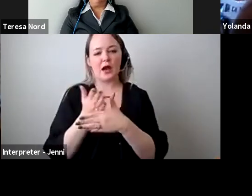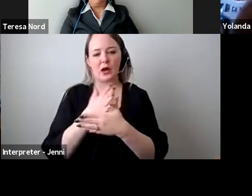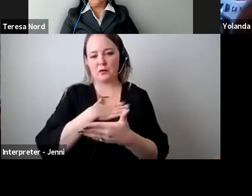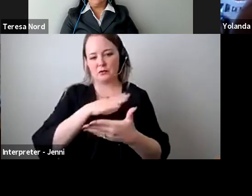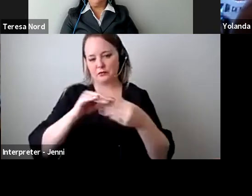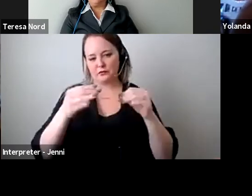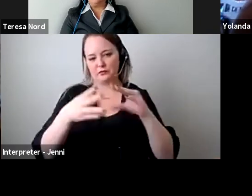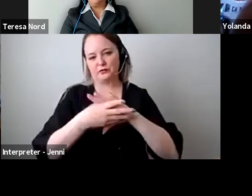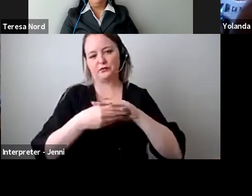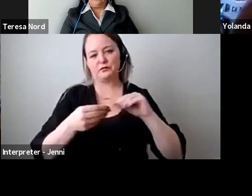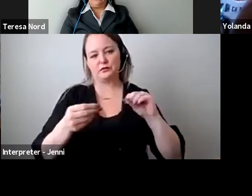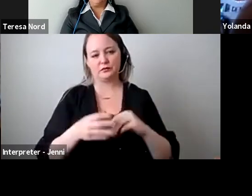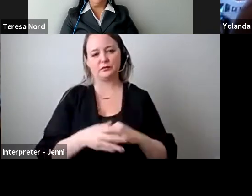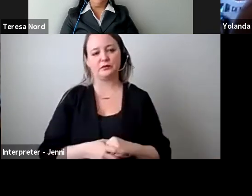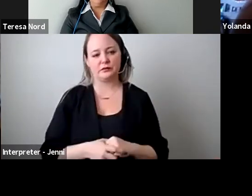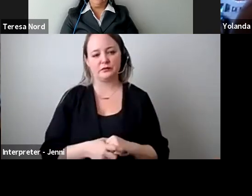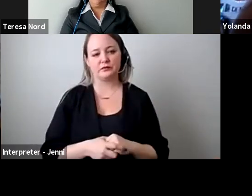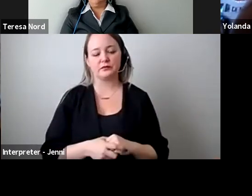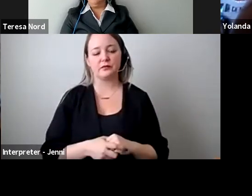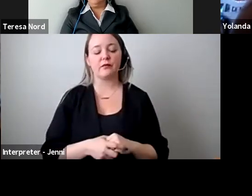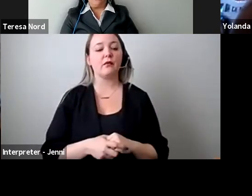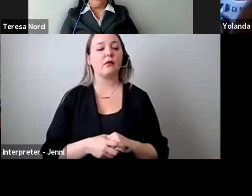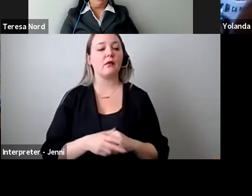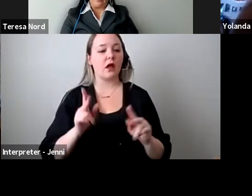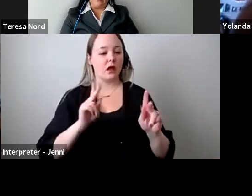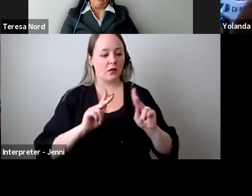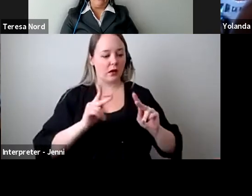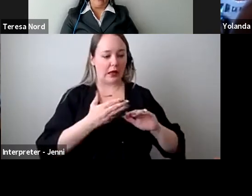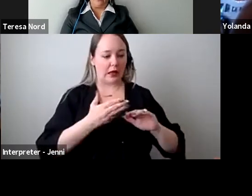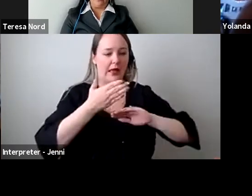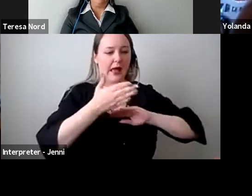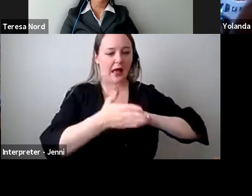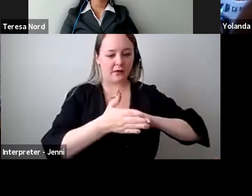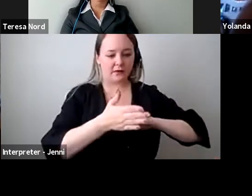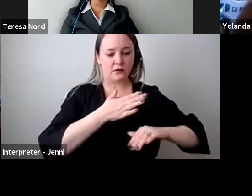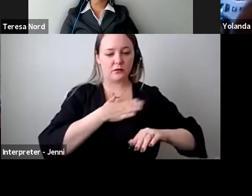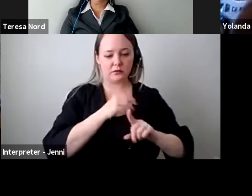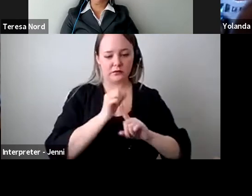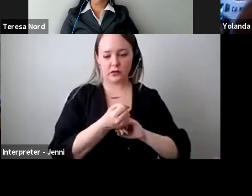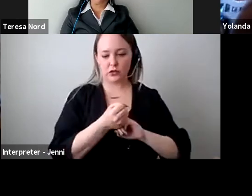for everyone that comes after me and for those that came before me.